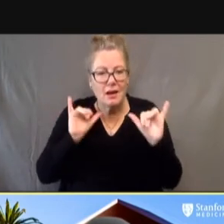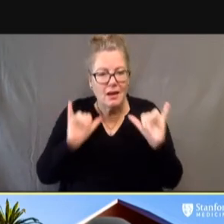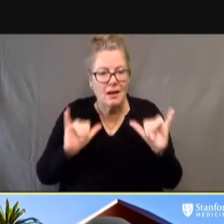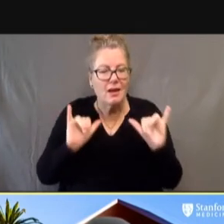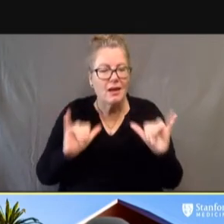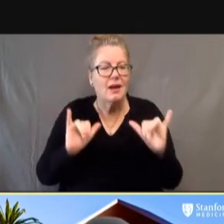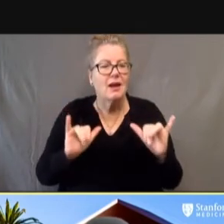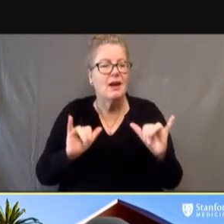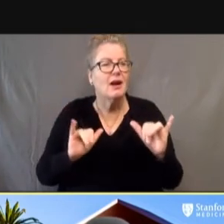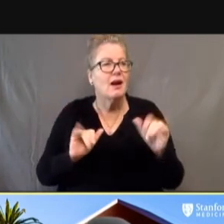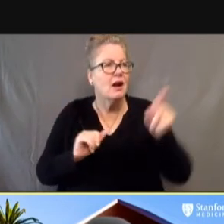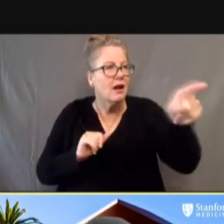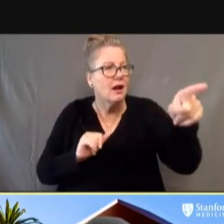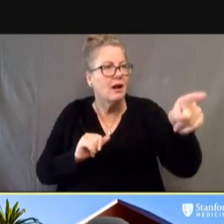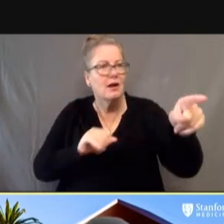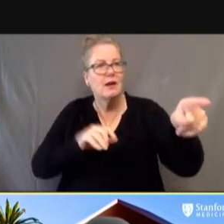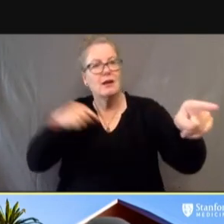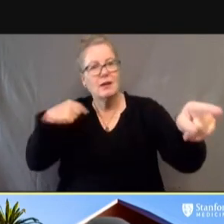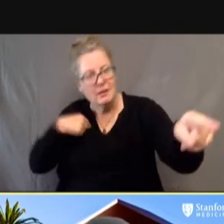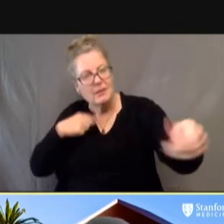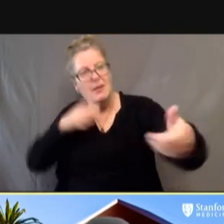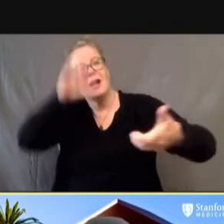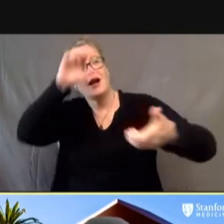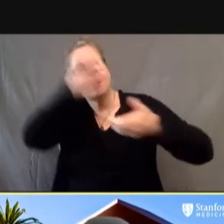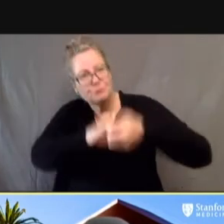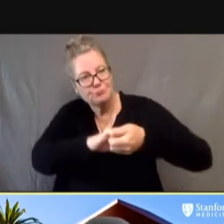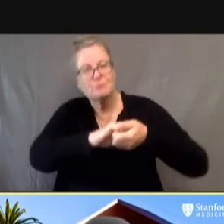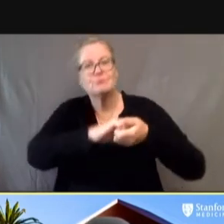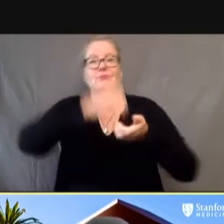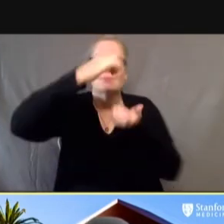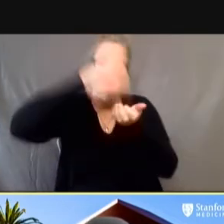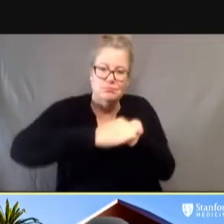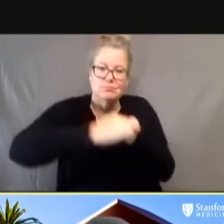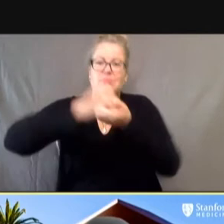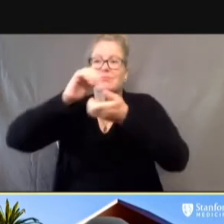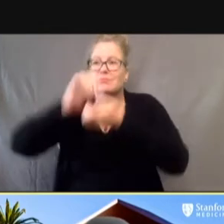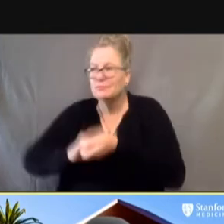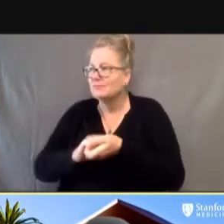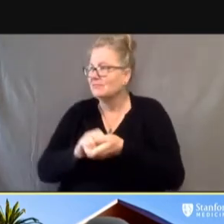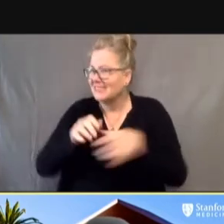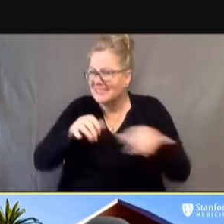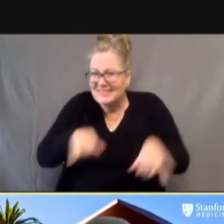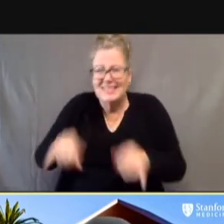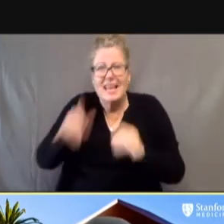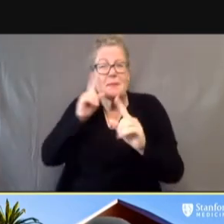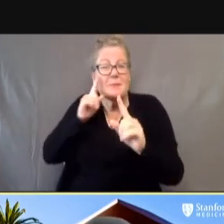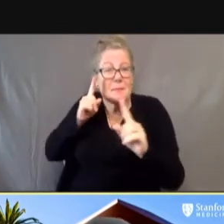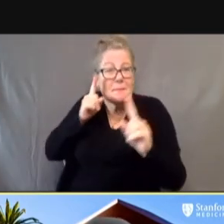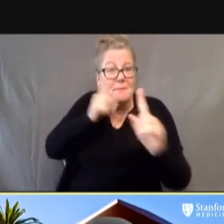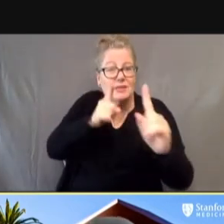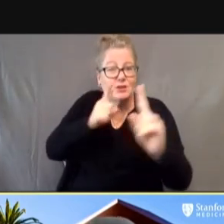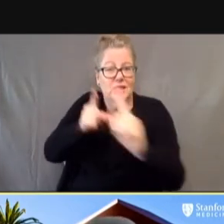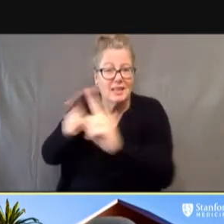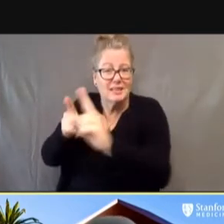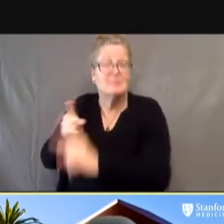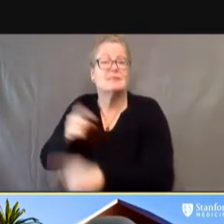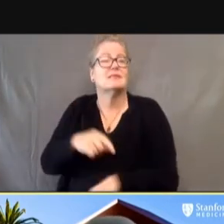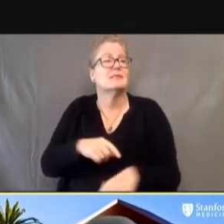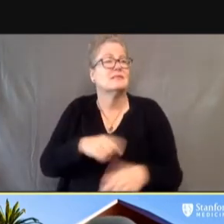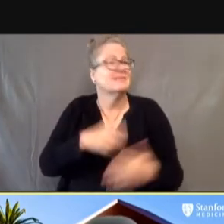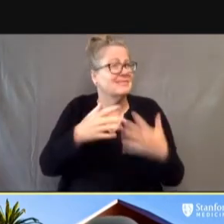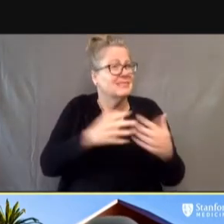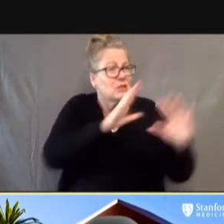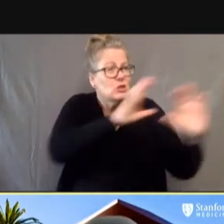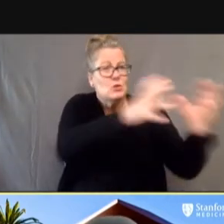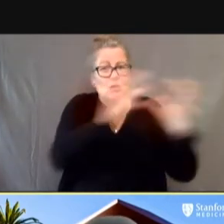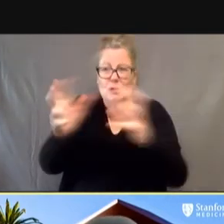on collaborating with others who are in this space and who share your mission, and to work across groups. So looking at the